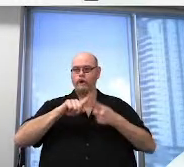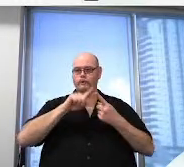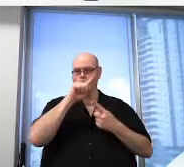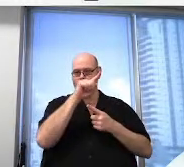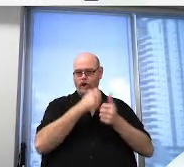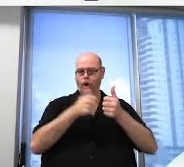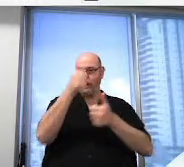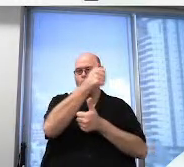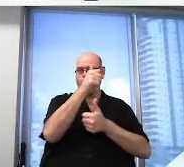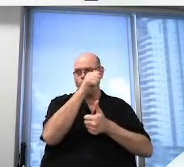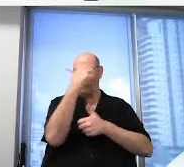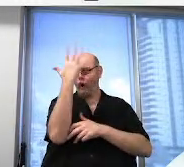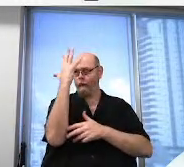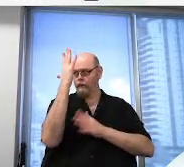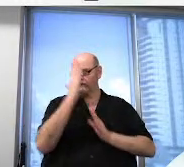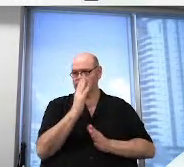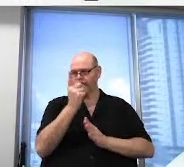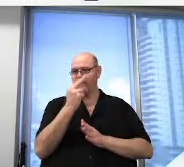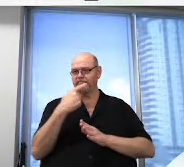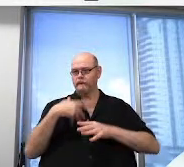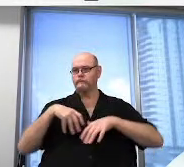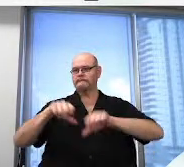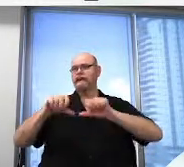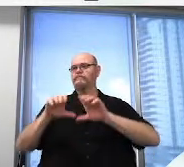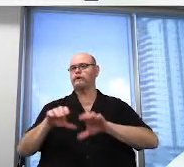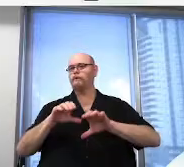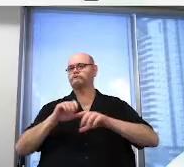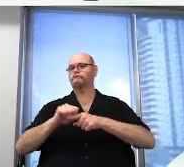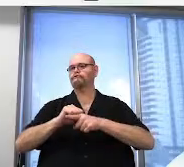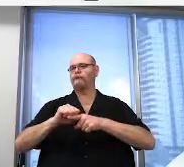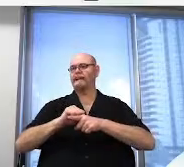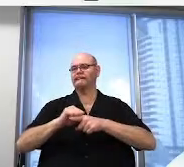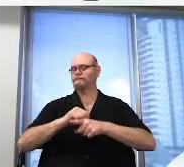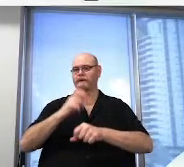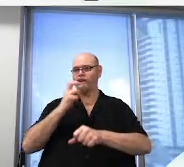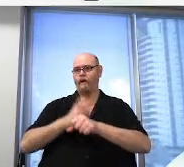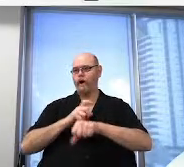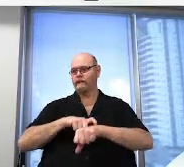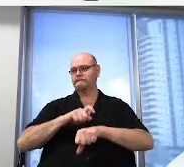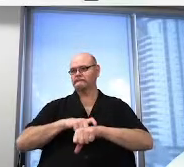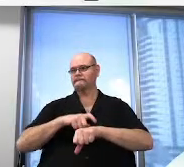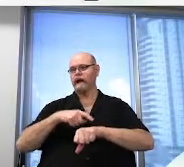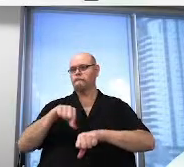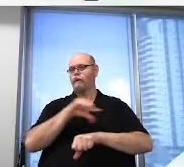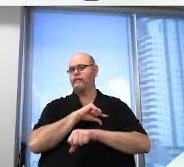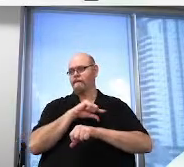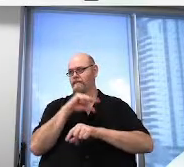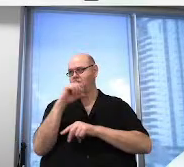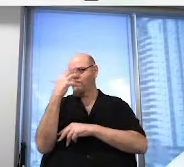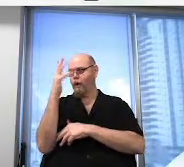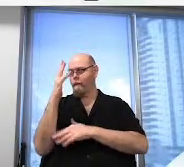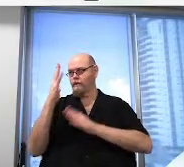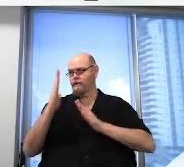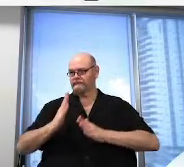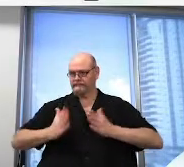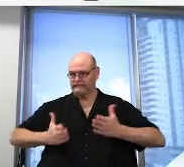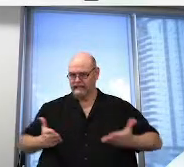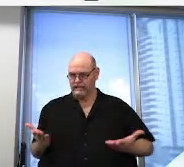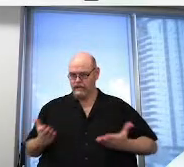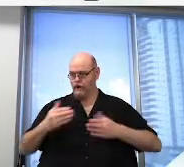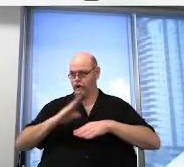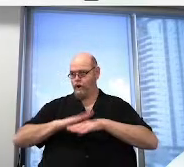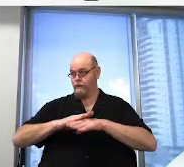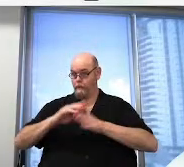the arborists. And then we go through the training with them. We have difficulty finding actually qualified arborists on the